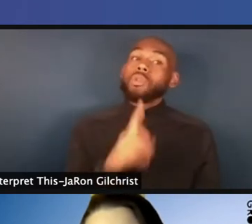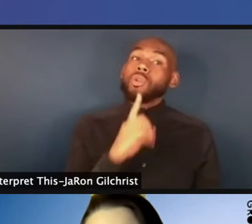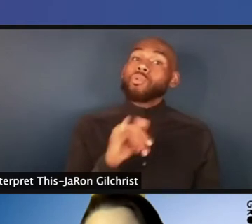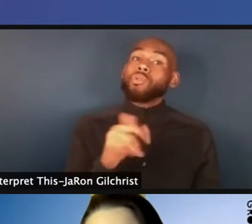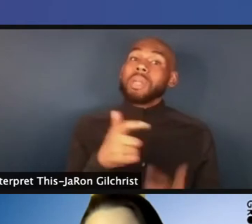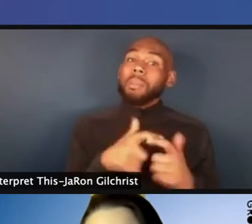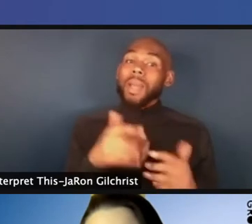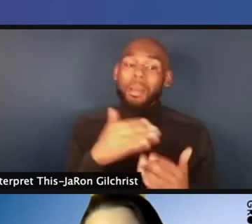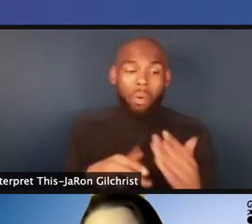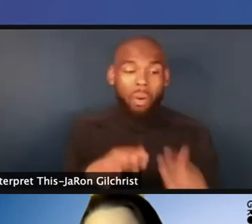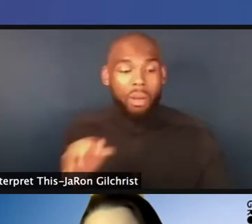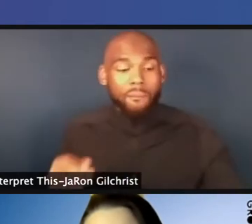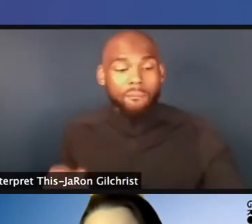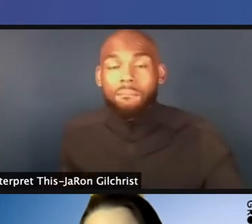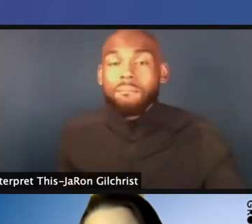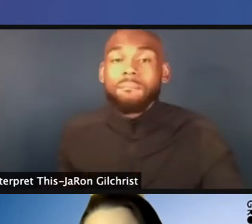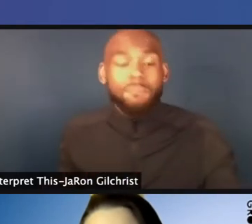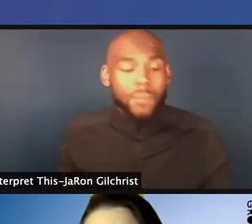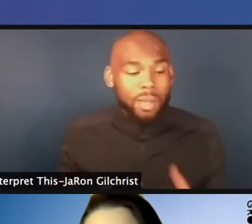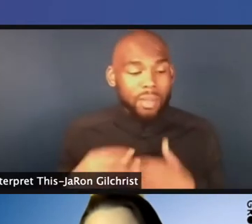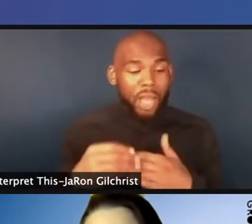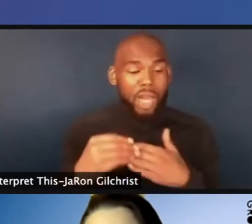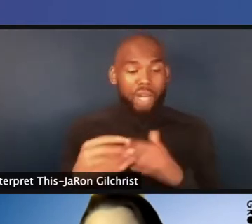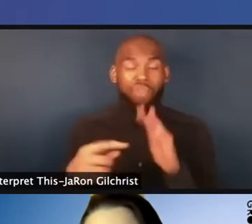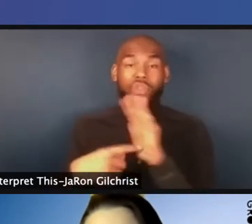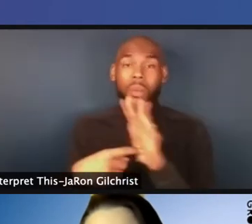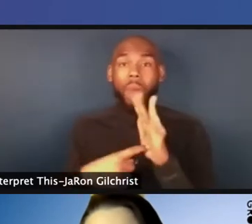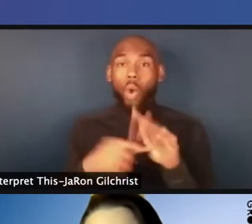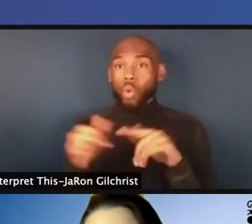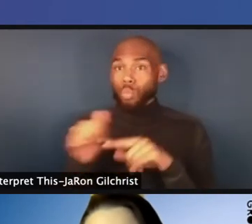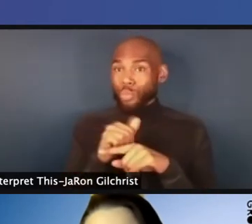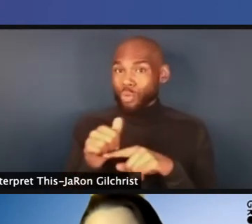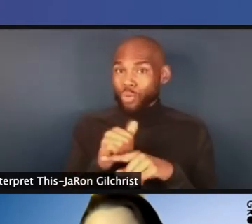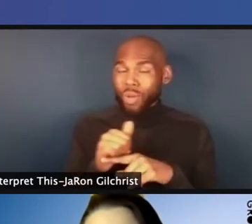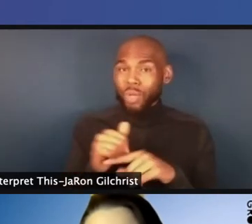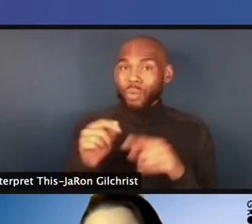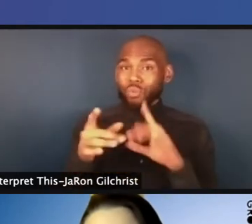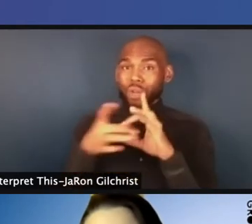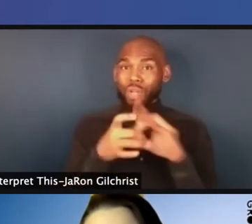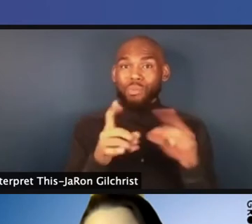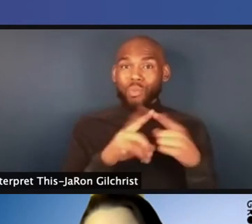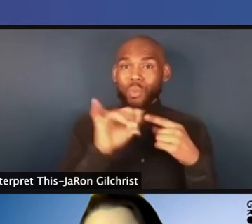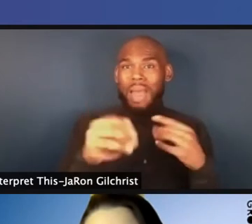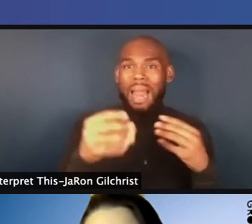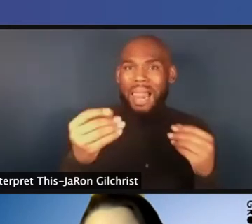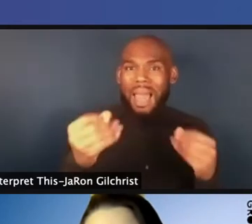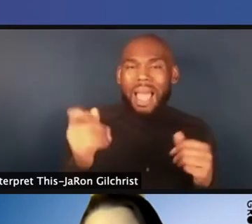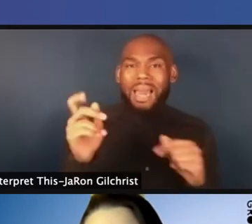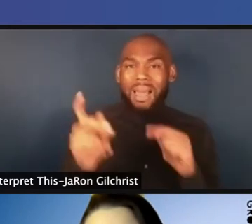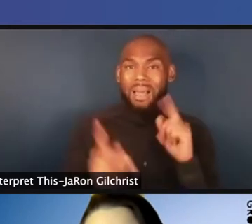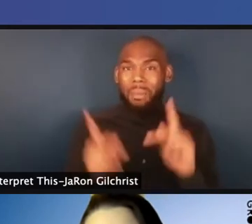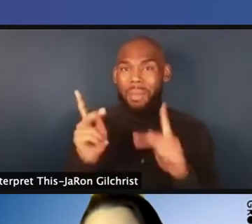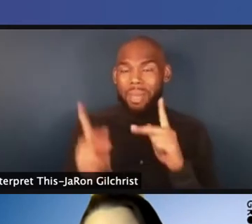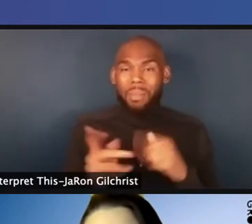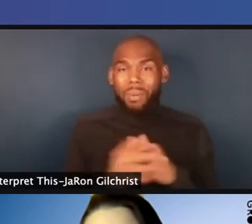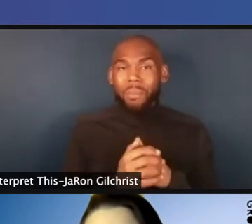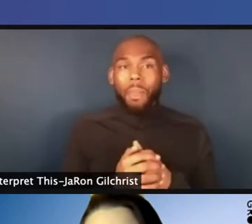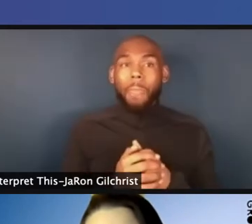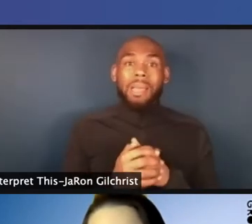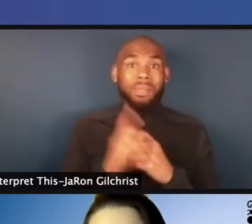leadership model that you're talking about and practicing in community in relationship to the land and the people is also about